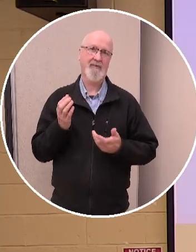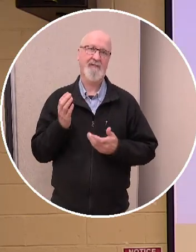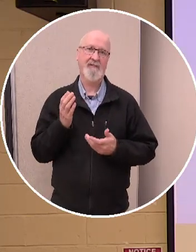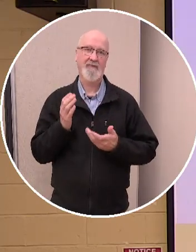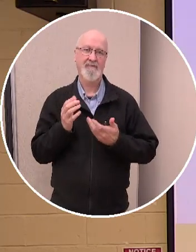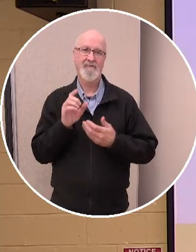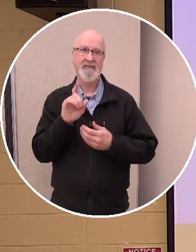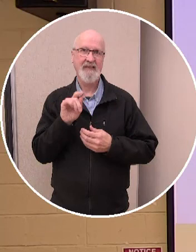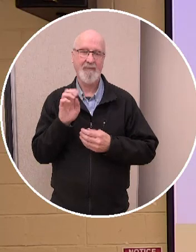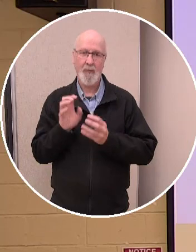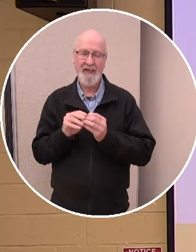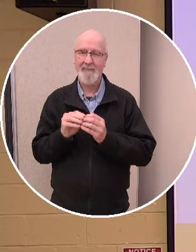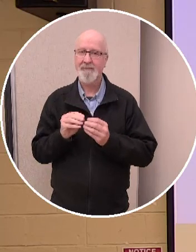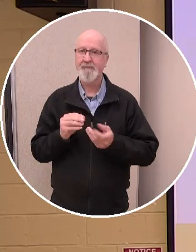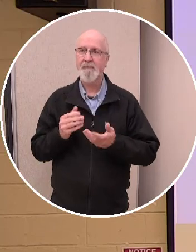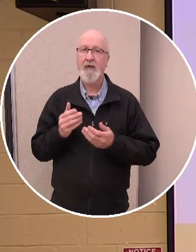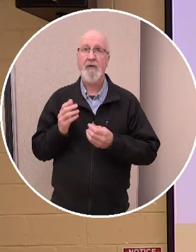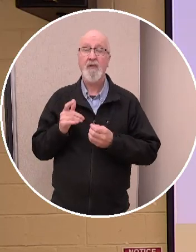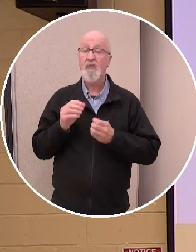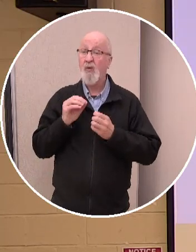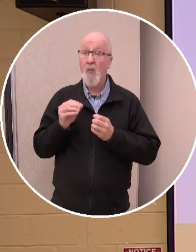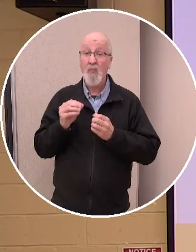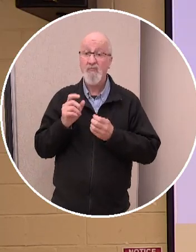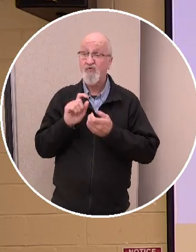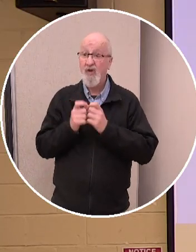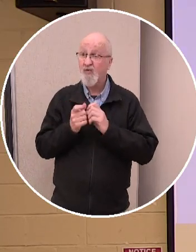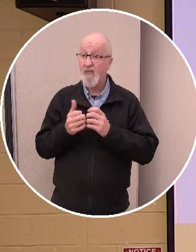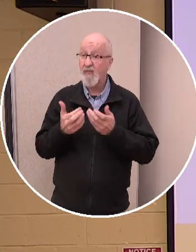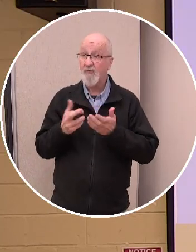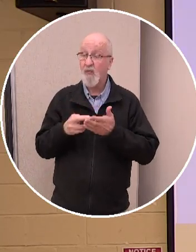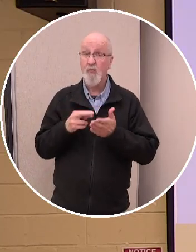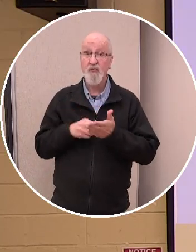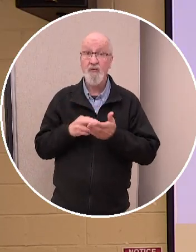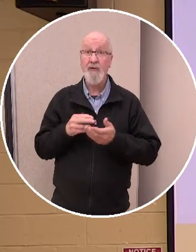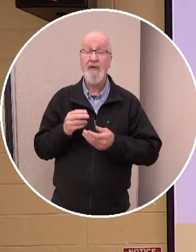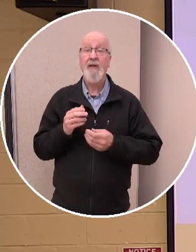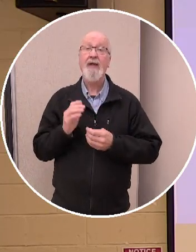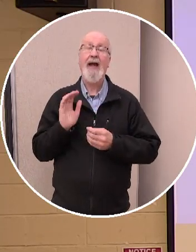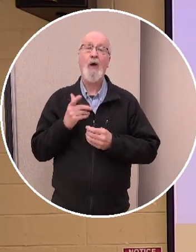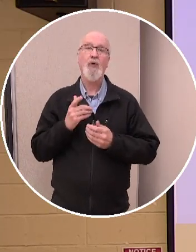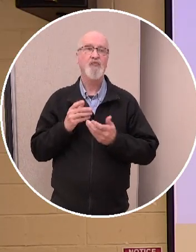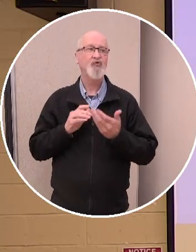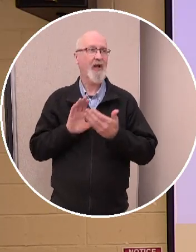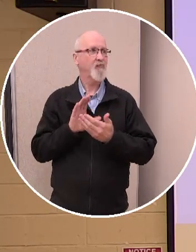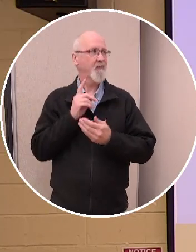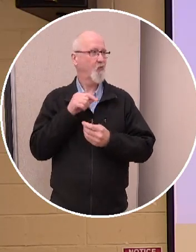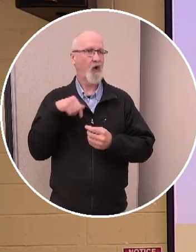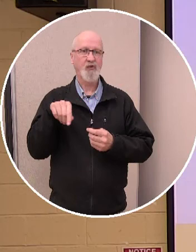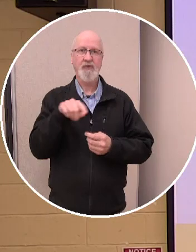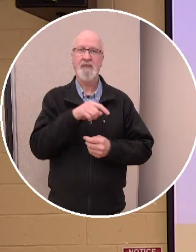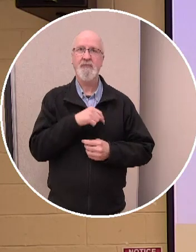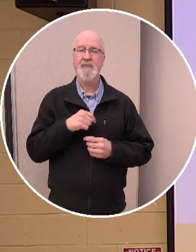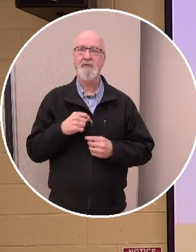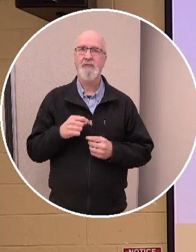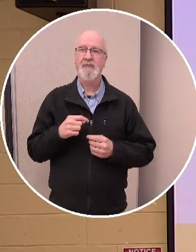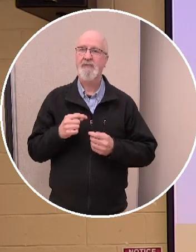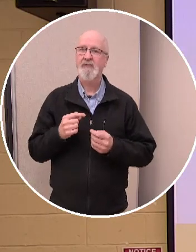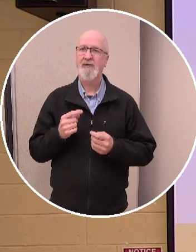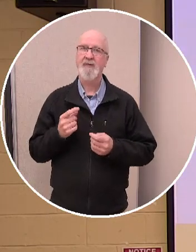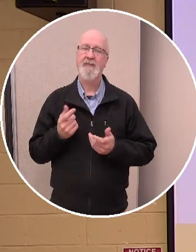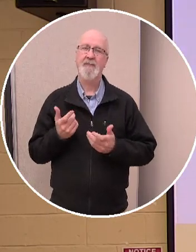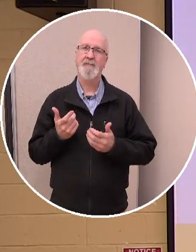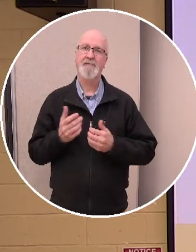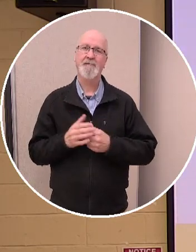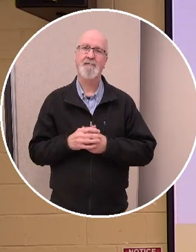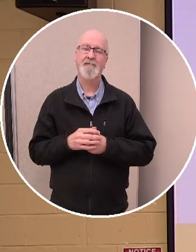up. I see no change in the protocol that was there. The challenge, and just for the table, most of the time when it's like this,